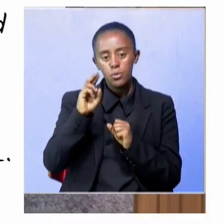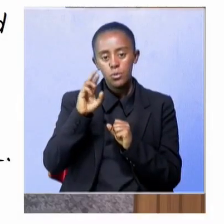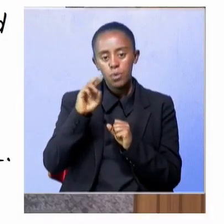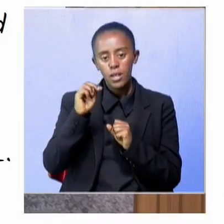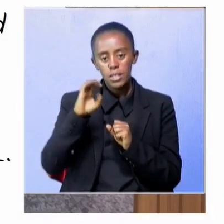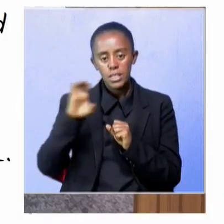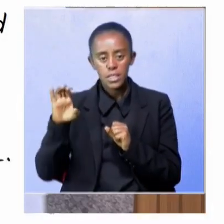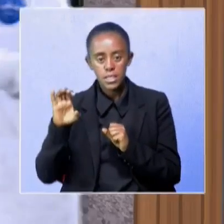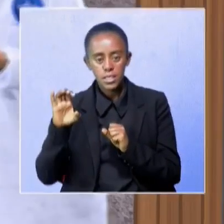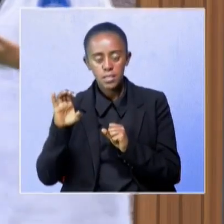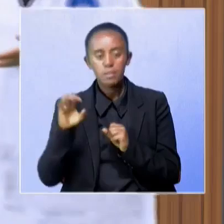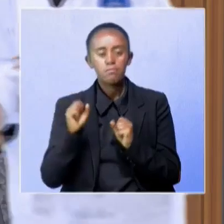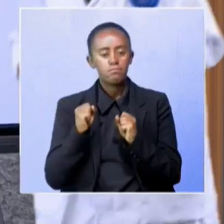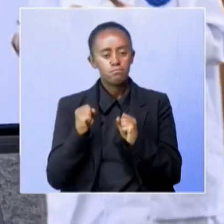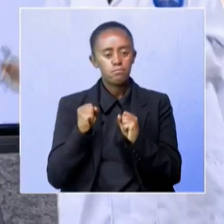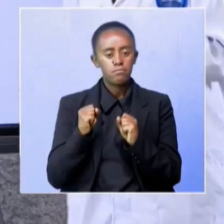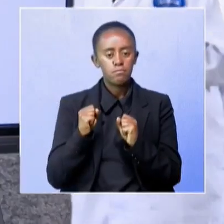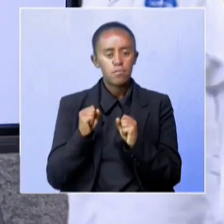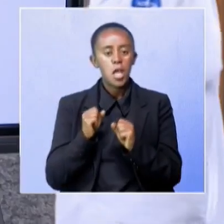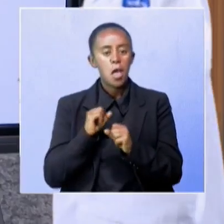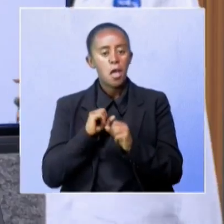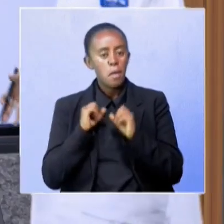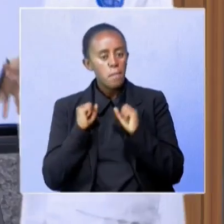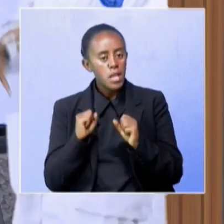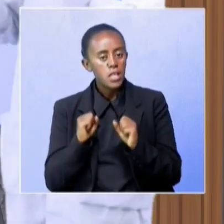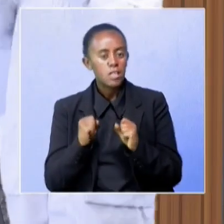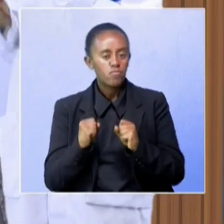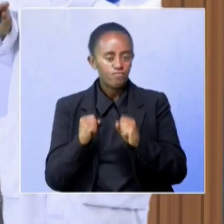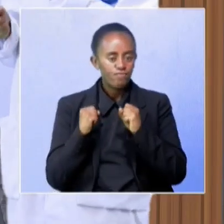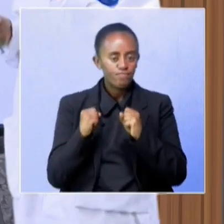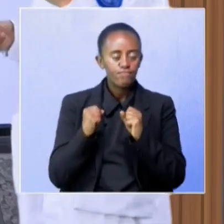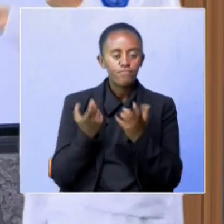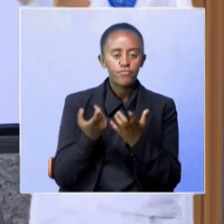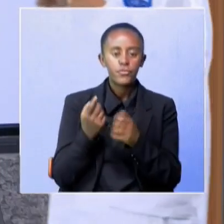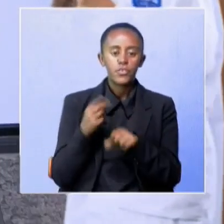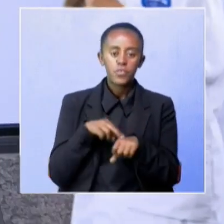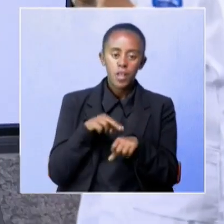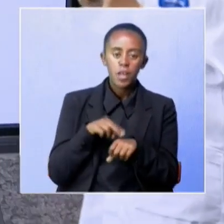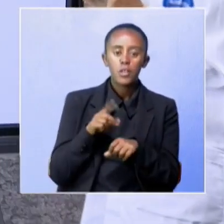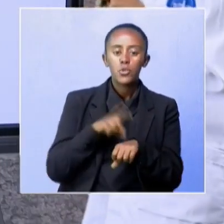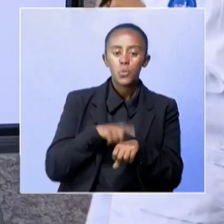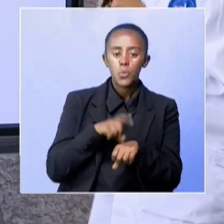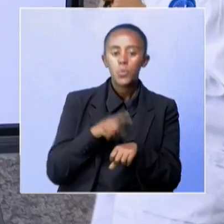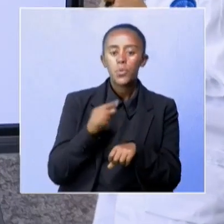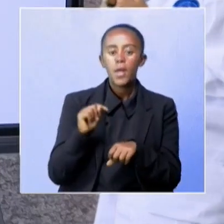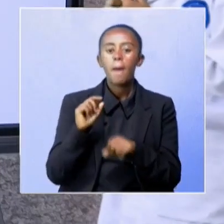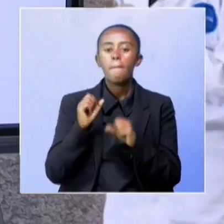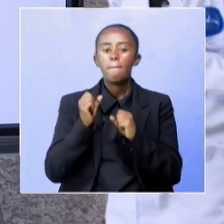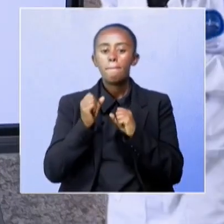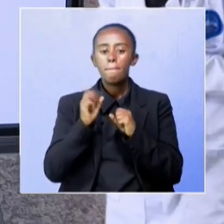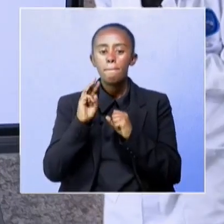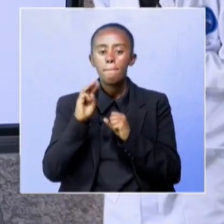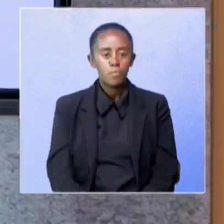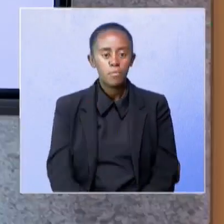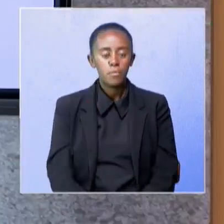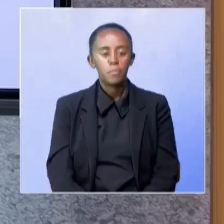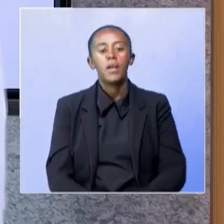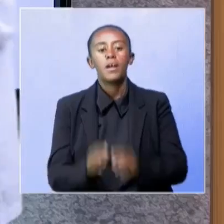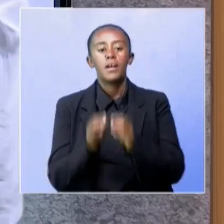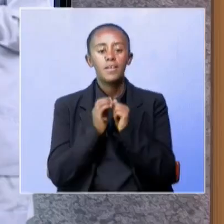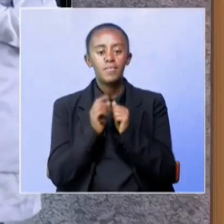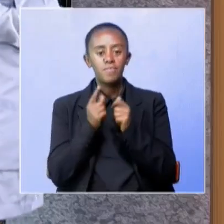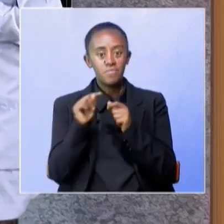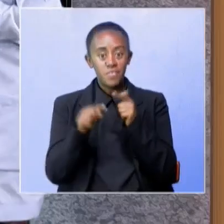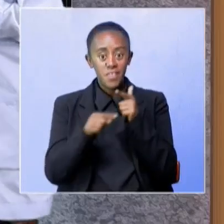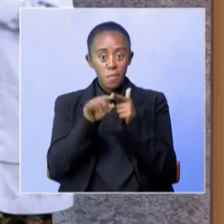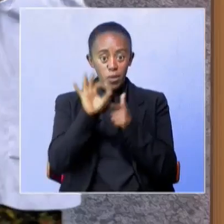Endurance. Strength. Ability, right? To withstand something during the marathon ceremony. Okay,